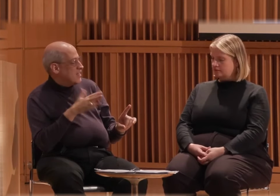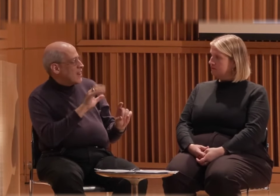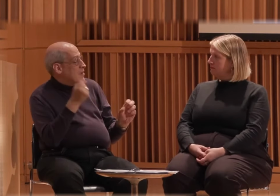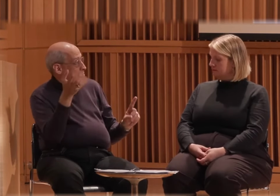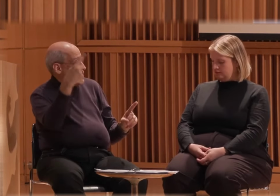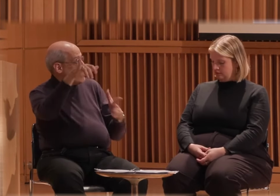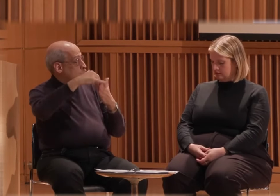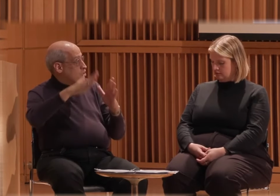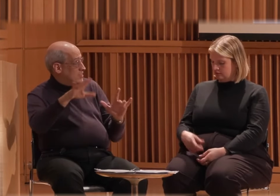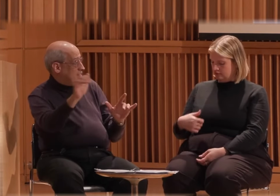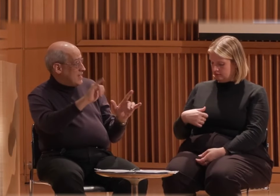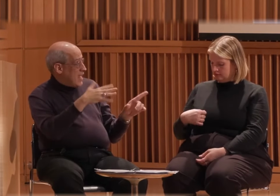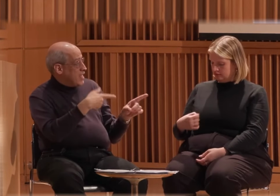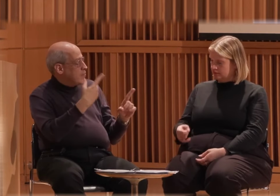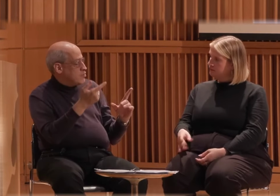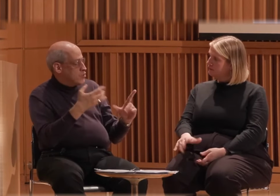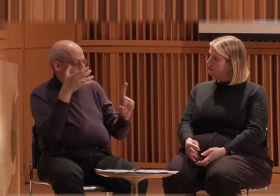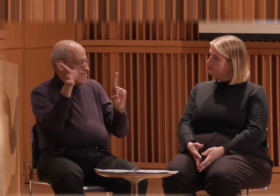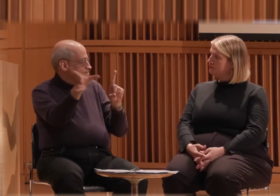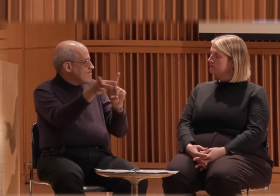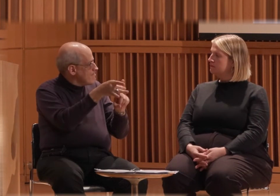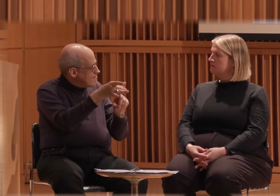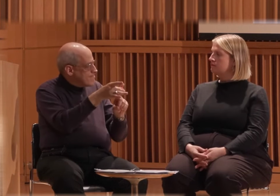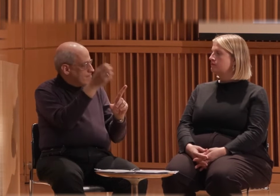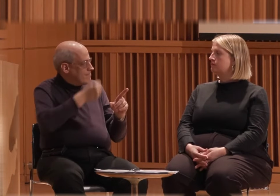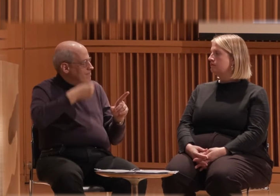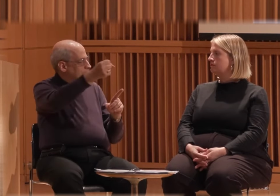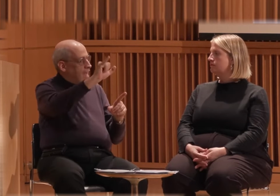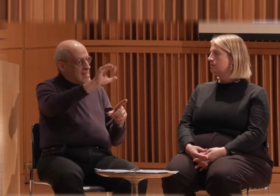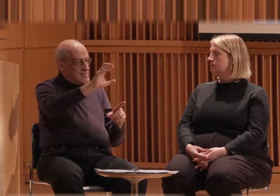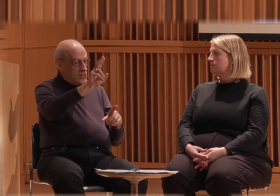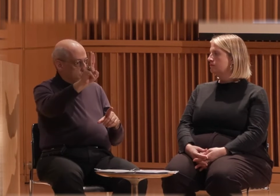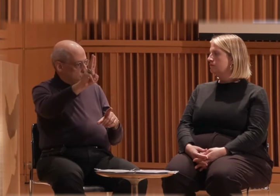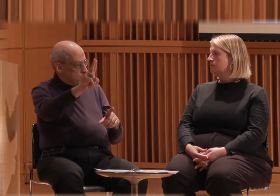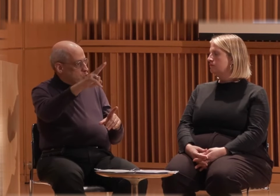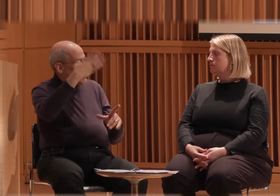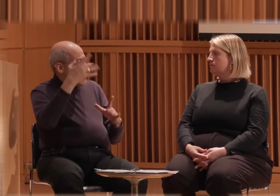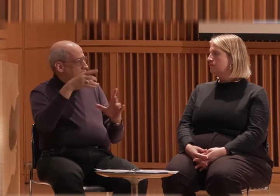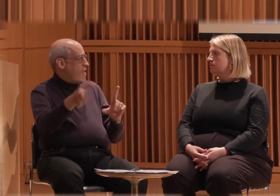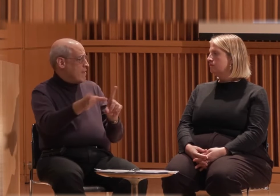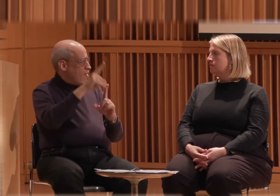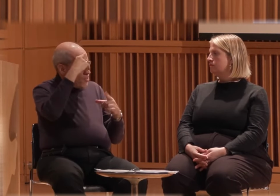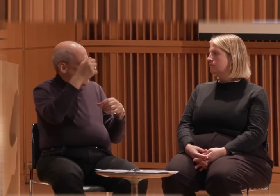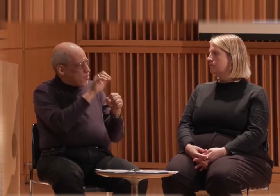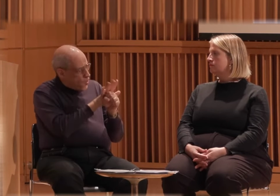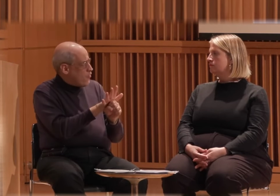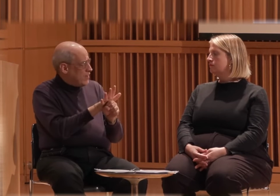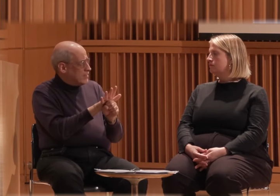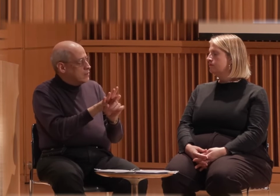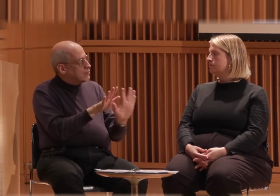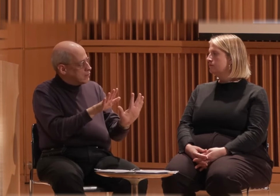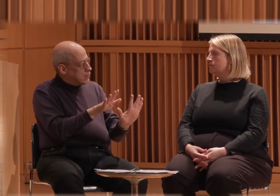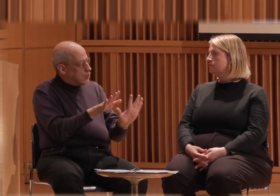New Yorkers were, to end up in an intensive care unit for COVID or something else, what are the normal things